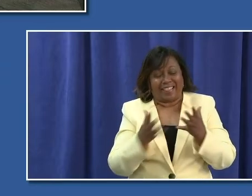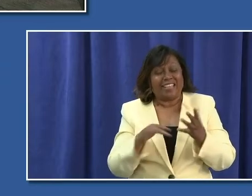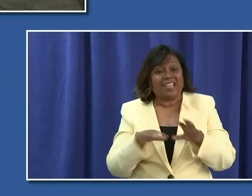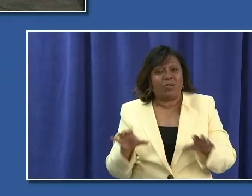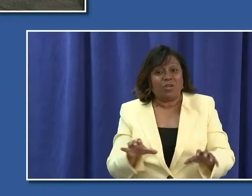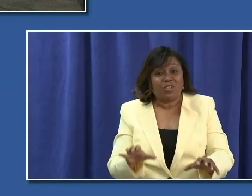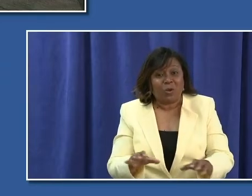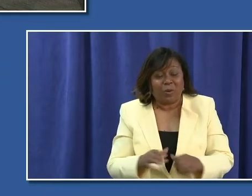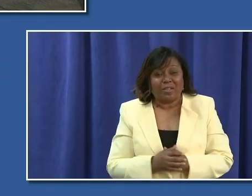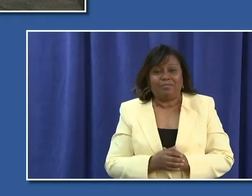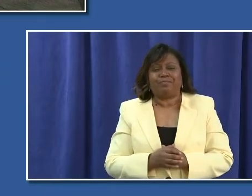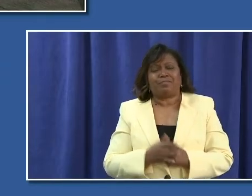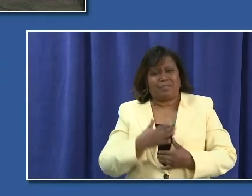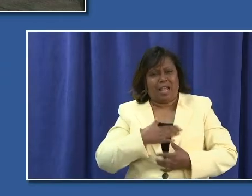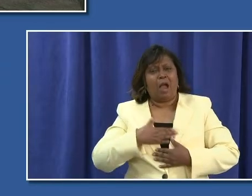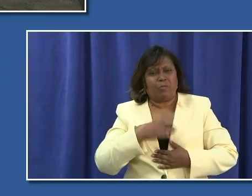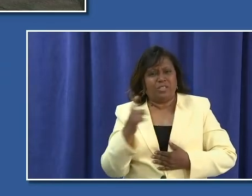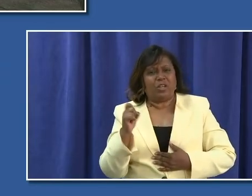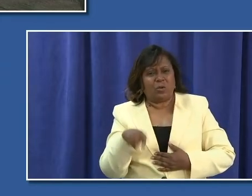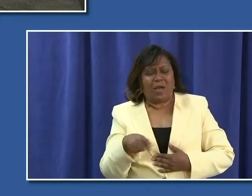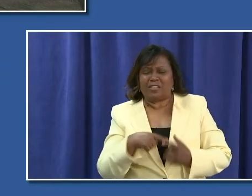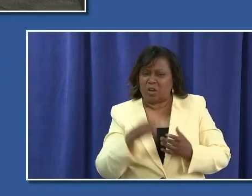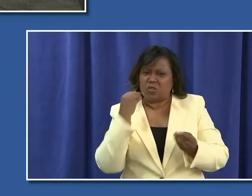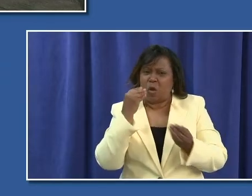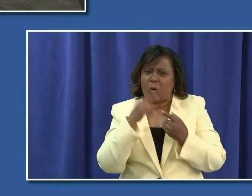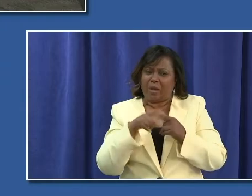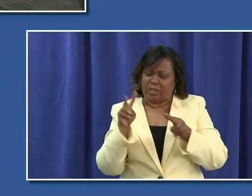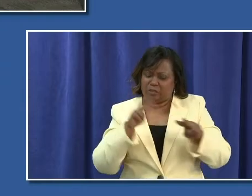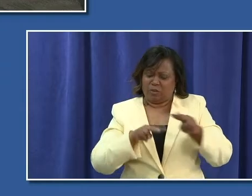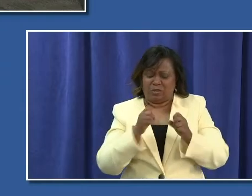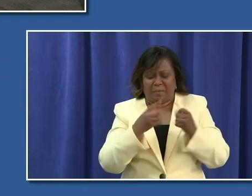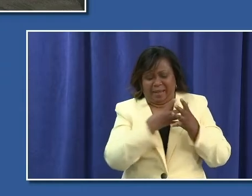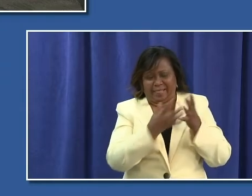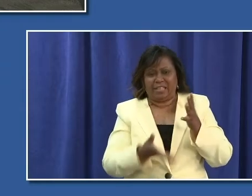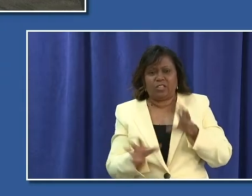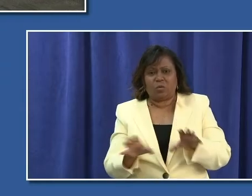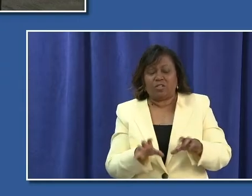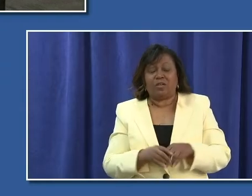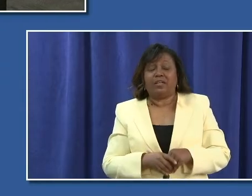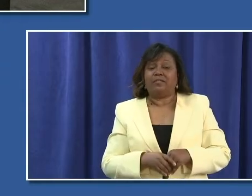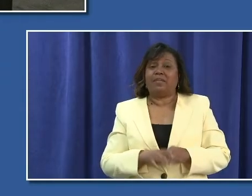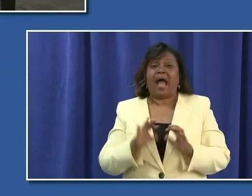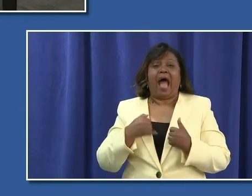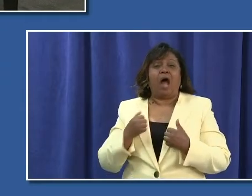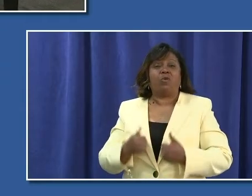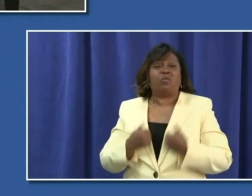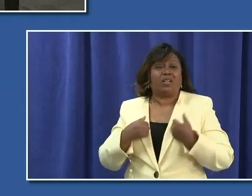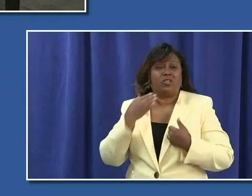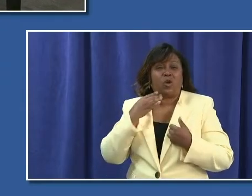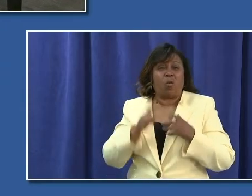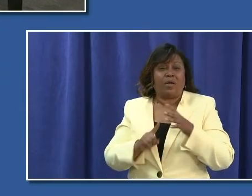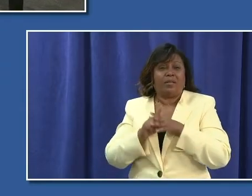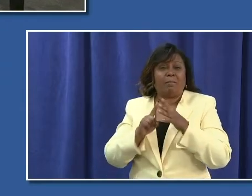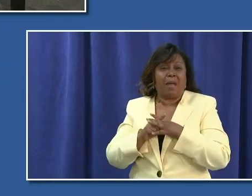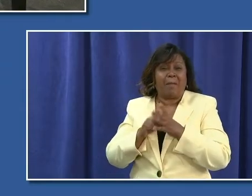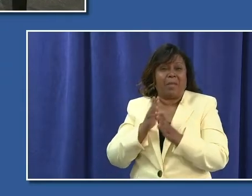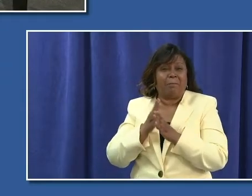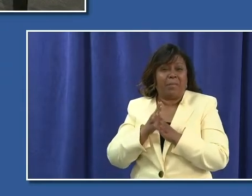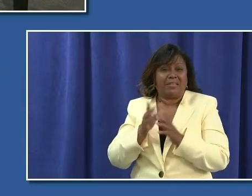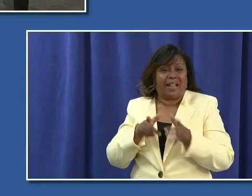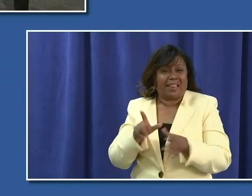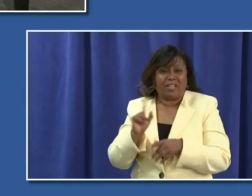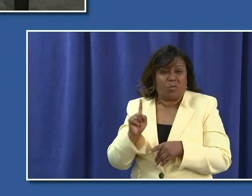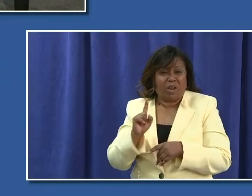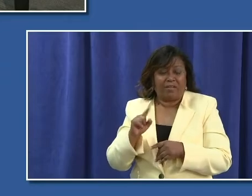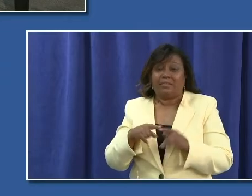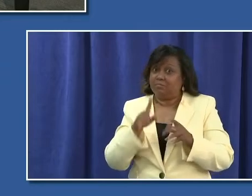doing. But I appreciate the question, and just know it's imbued in many things that we're doing. How will residents know where these pop-up bus lanes are